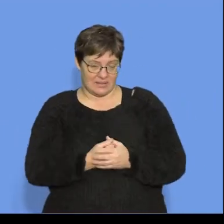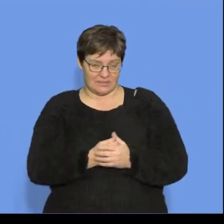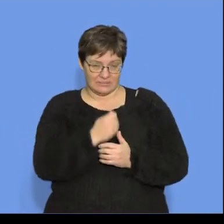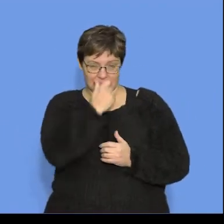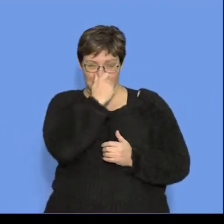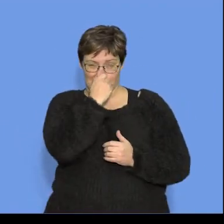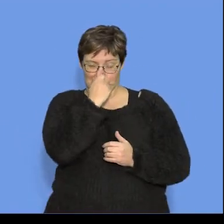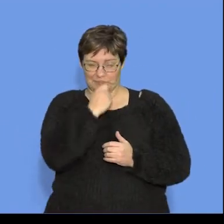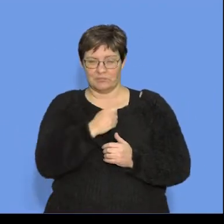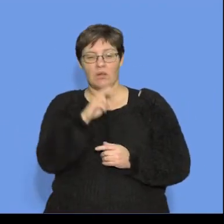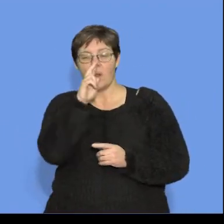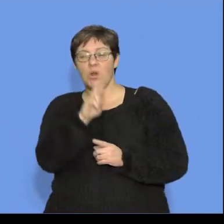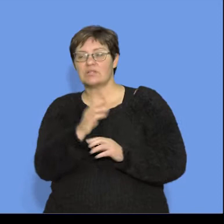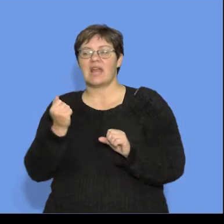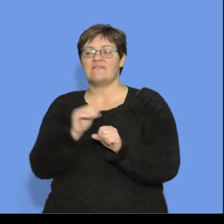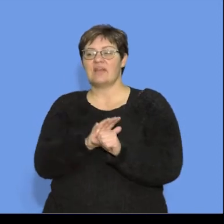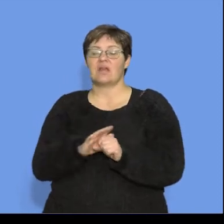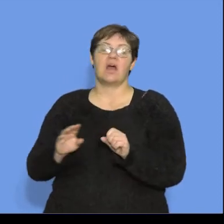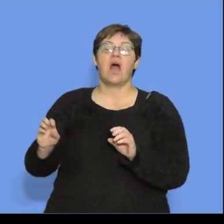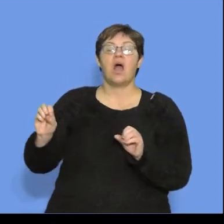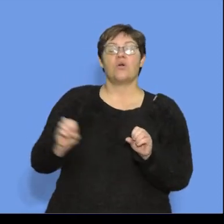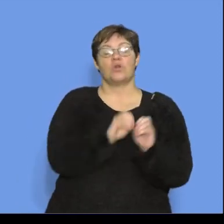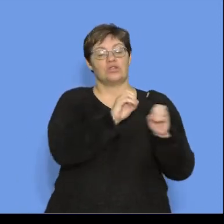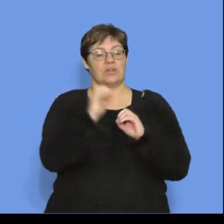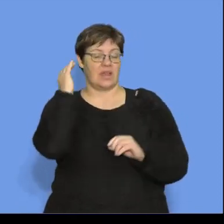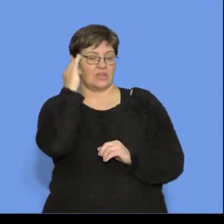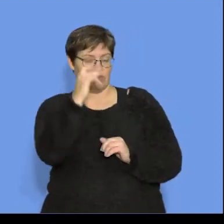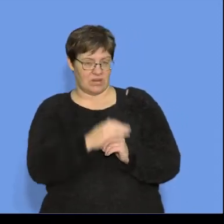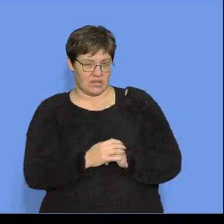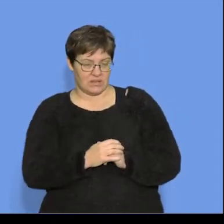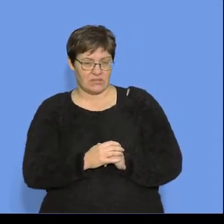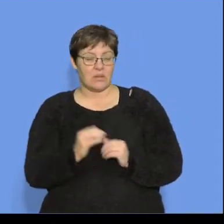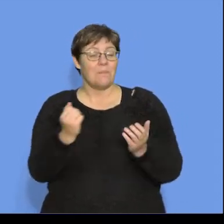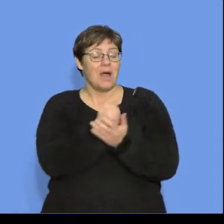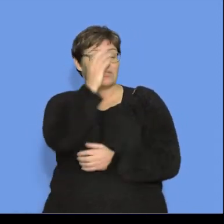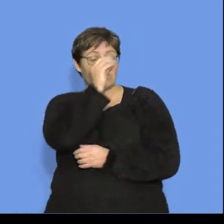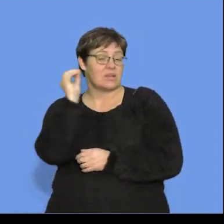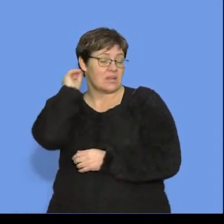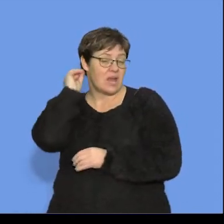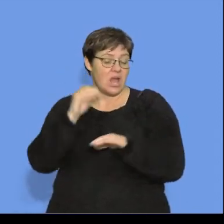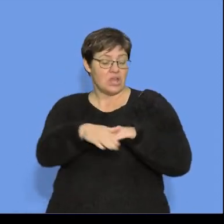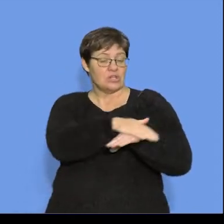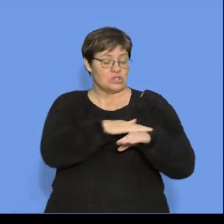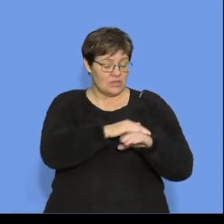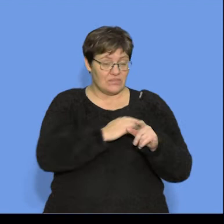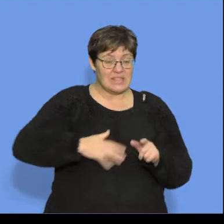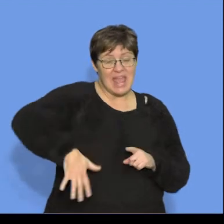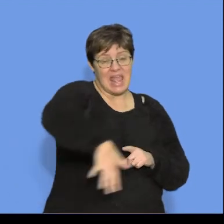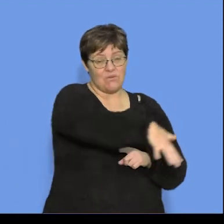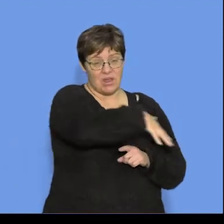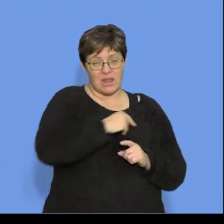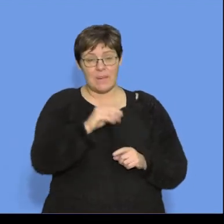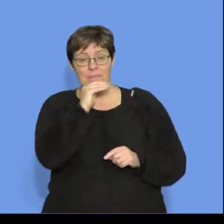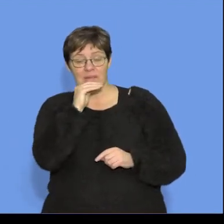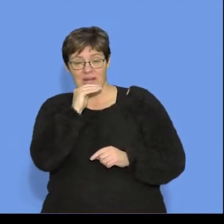at the effect in terms of collision theory. So I want you to remember that surface area means that